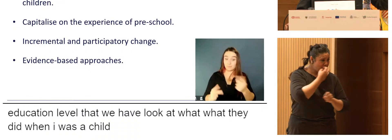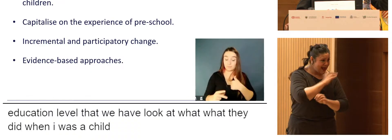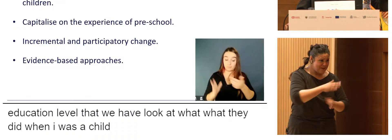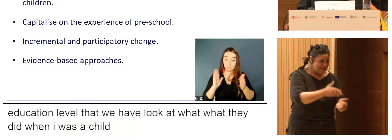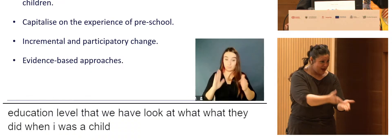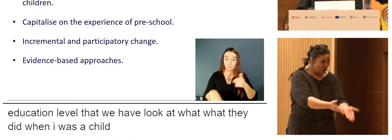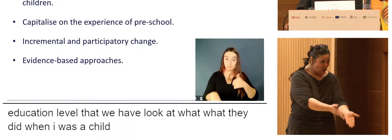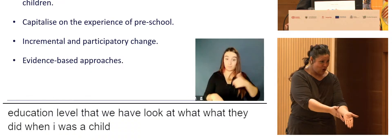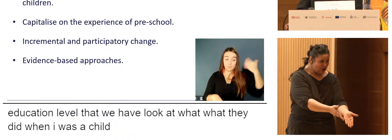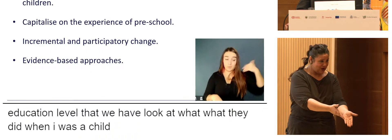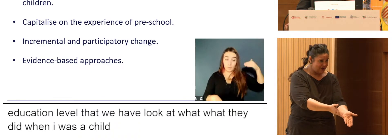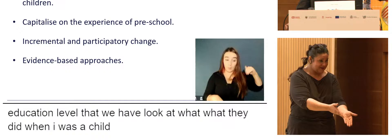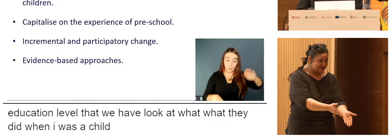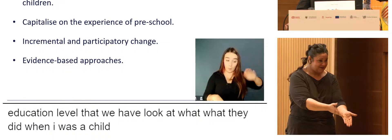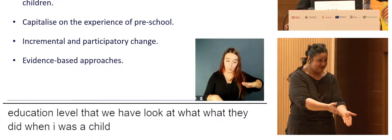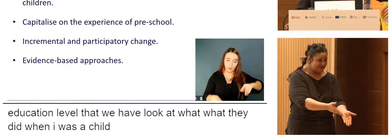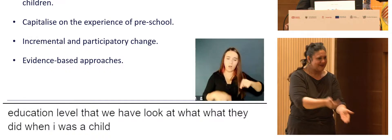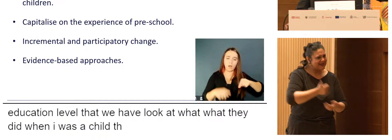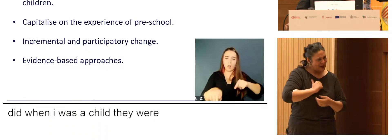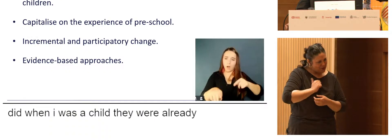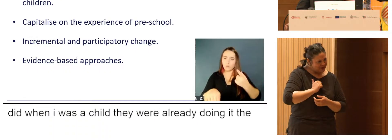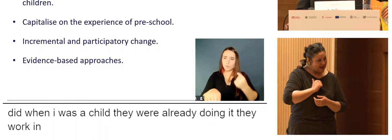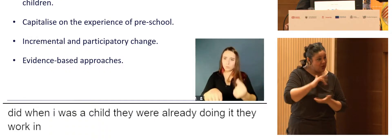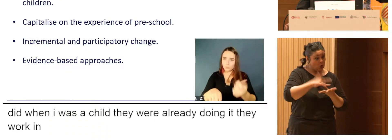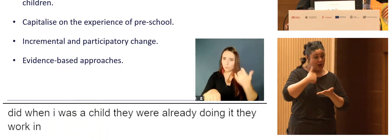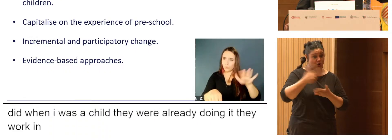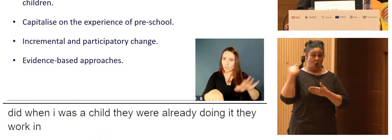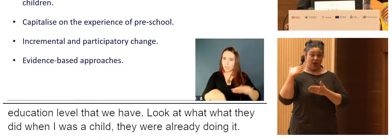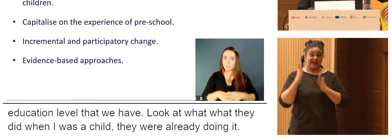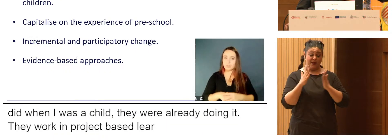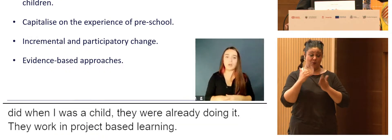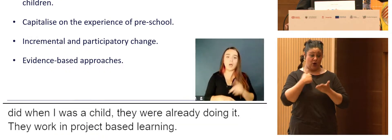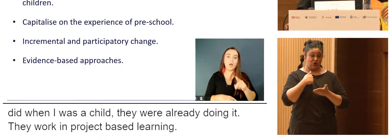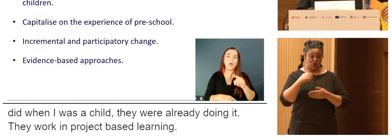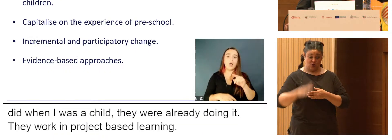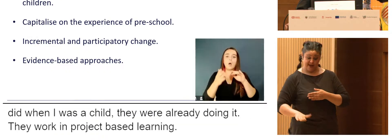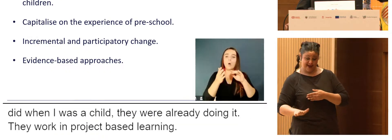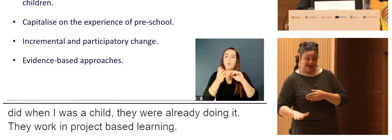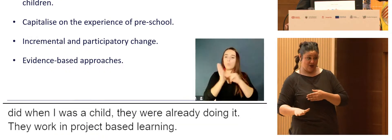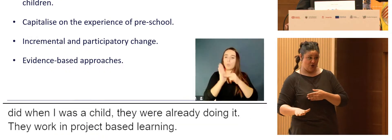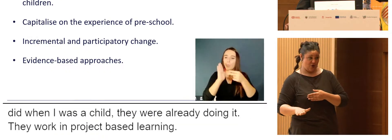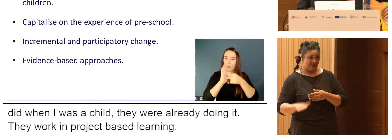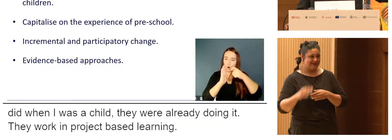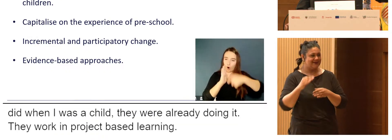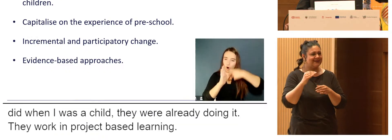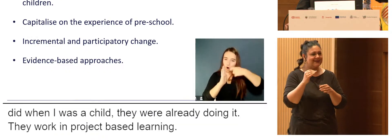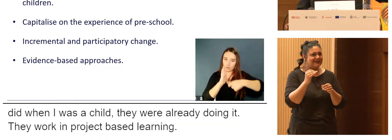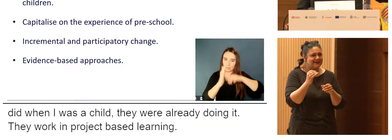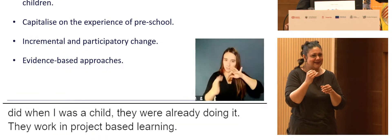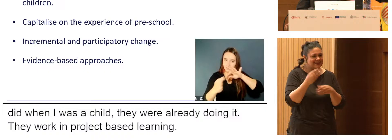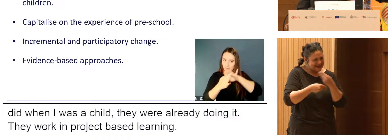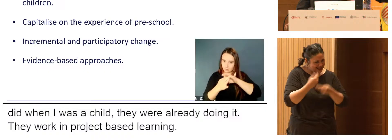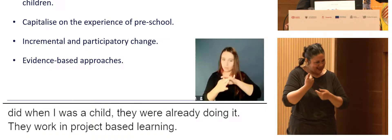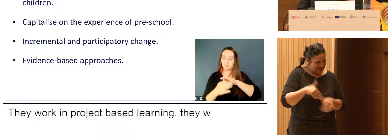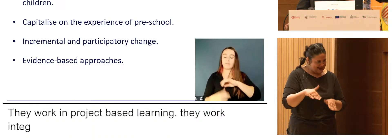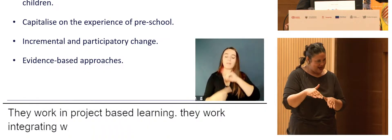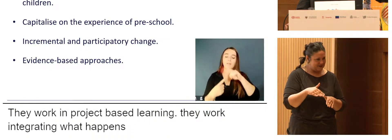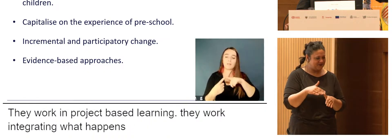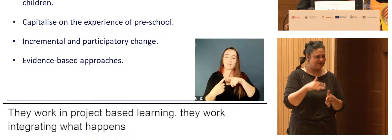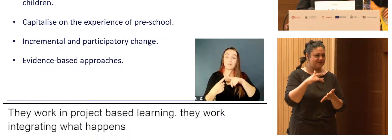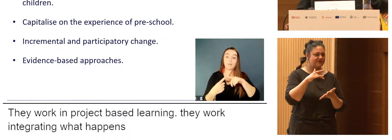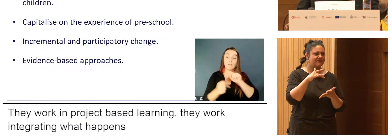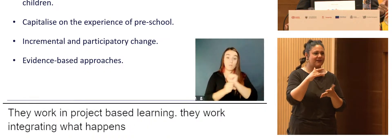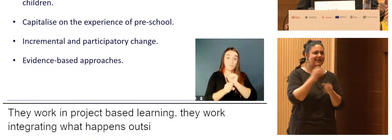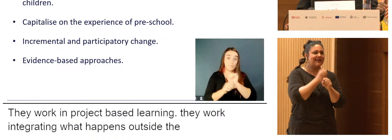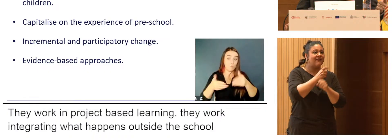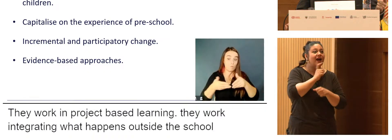it. They work in project-based learning. They work integrating what happens outside the